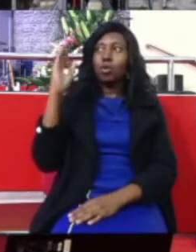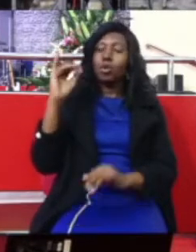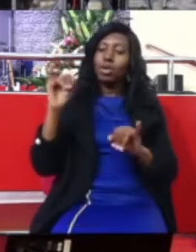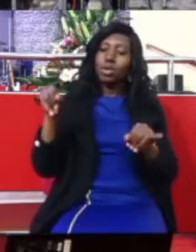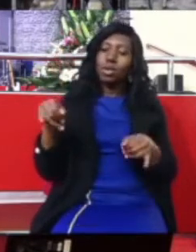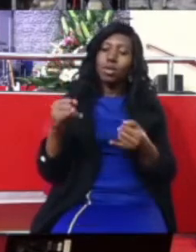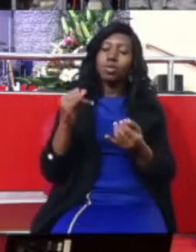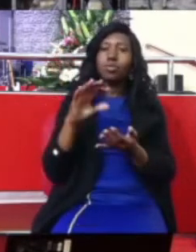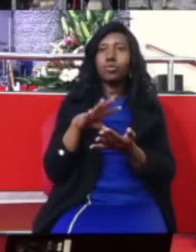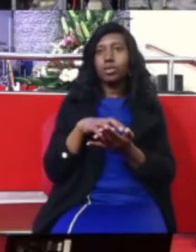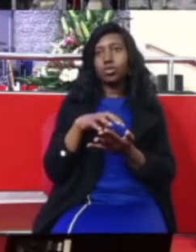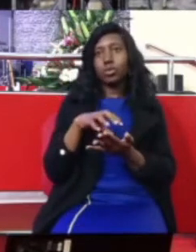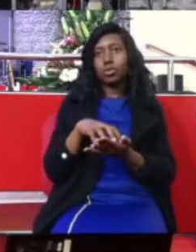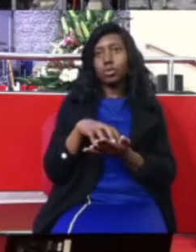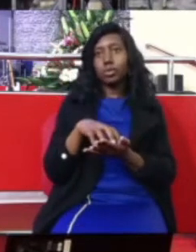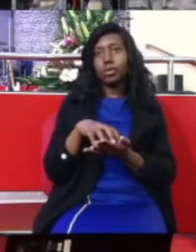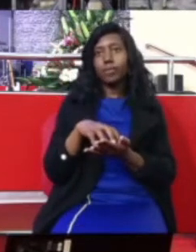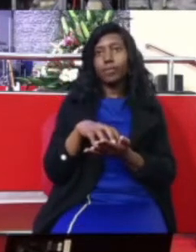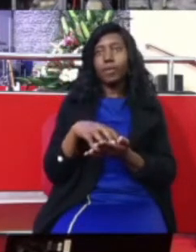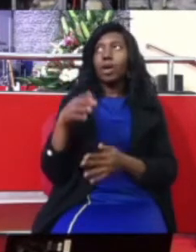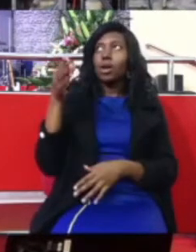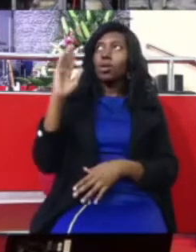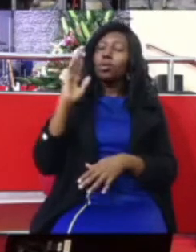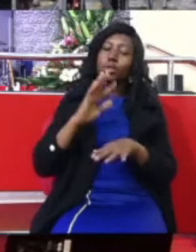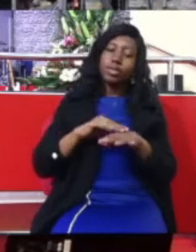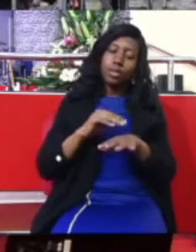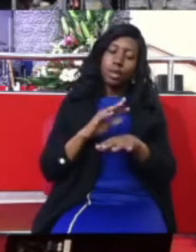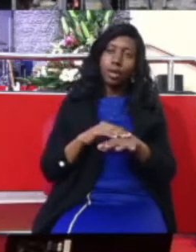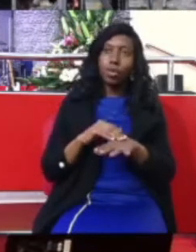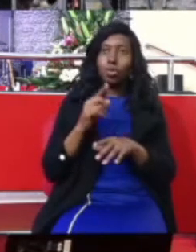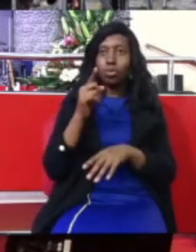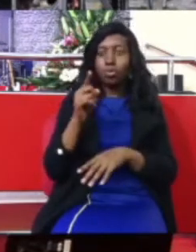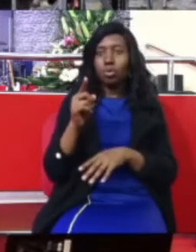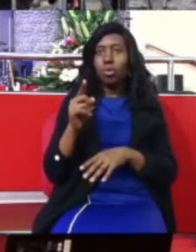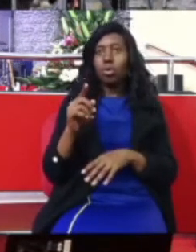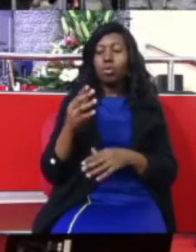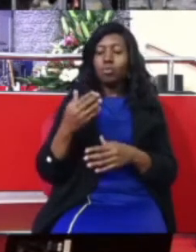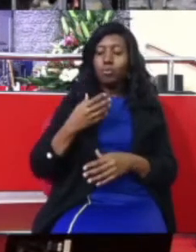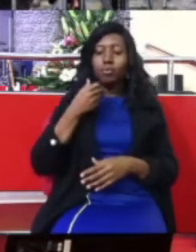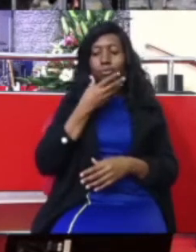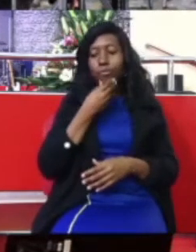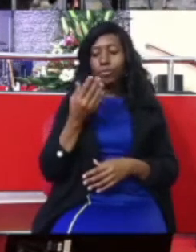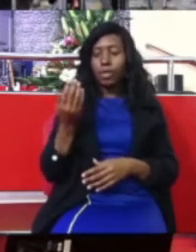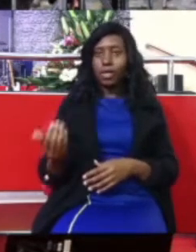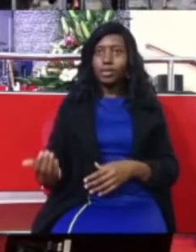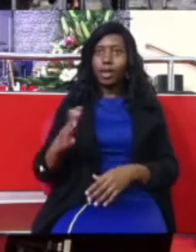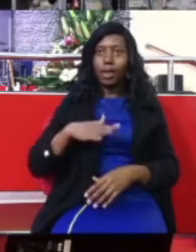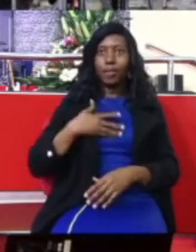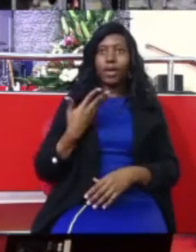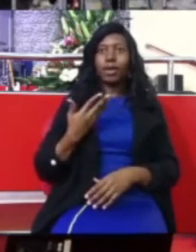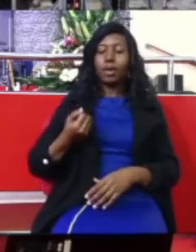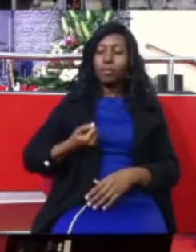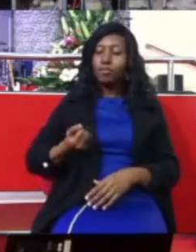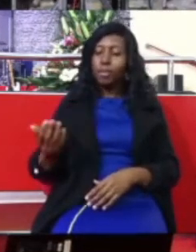is where he is able to call you, my son, my daughter. It is where now he begins to reveal to you